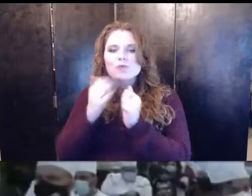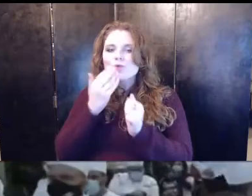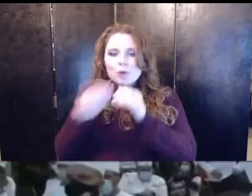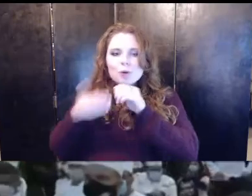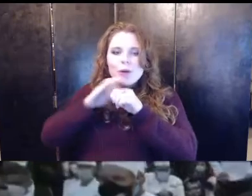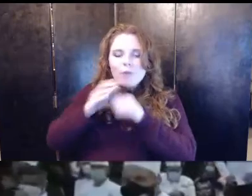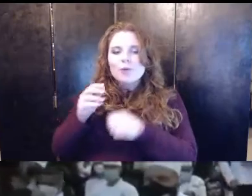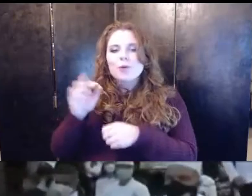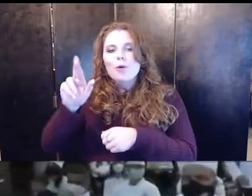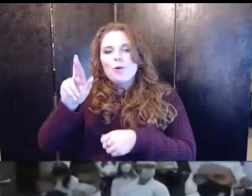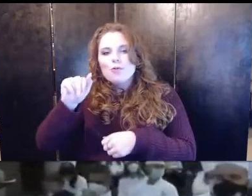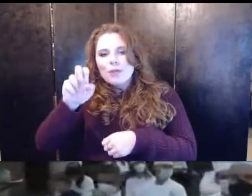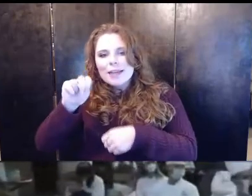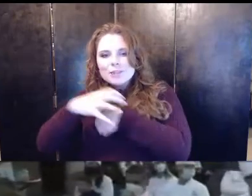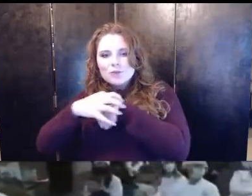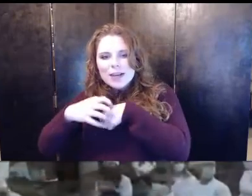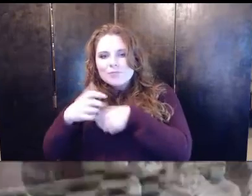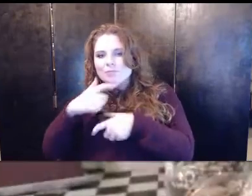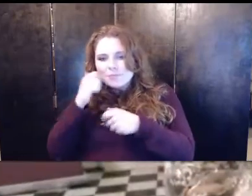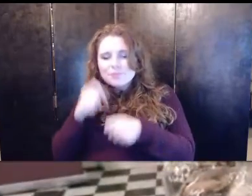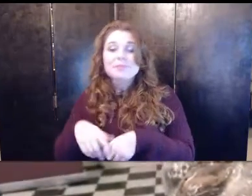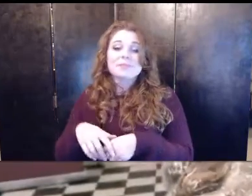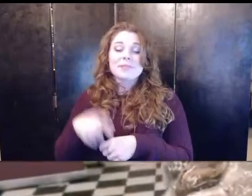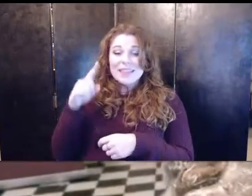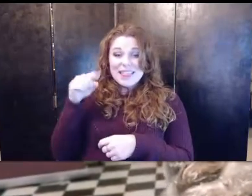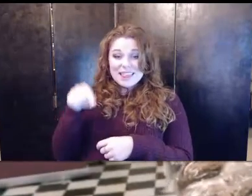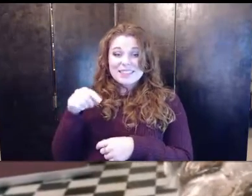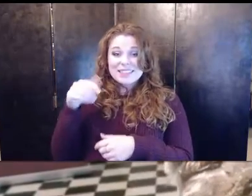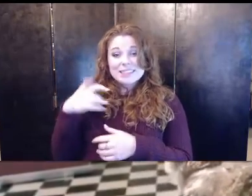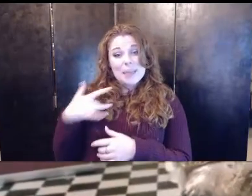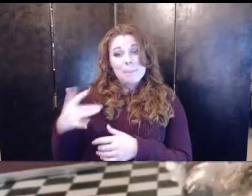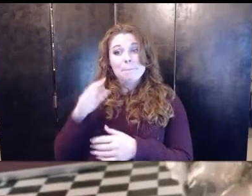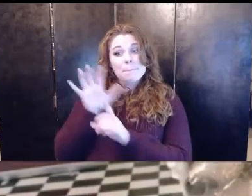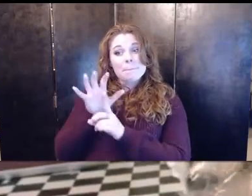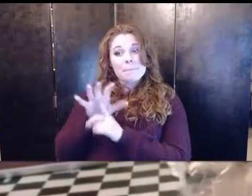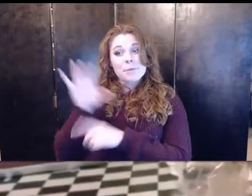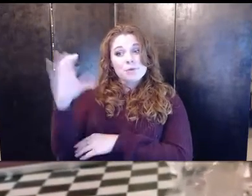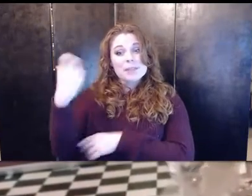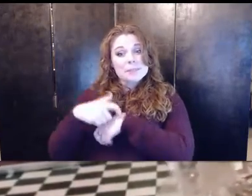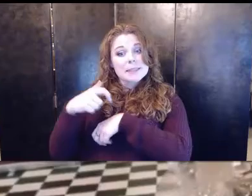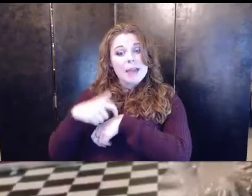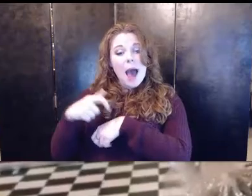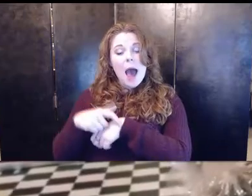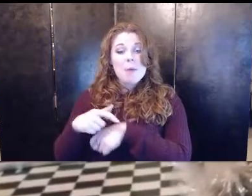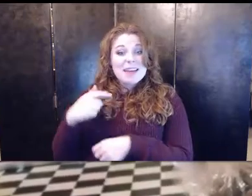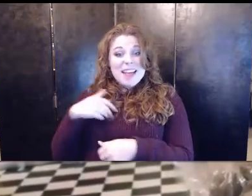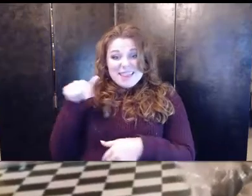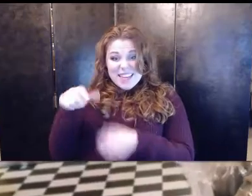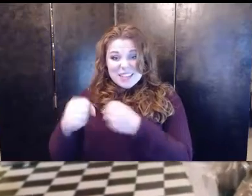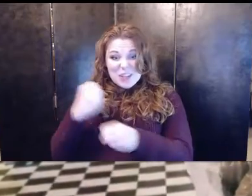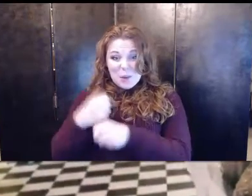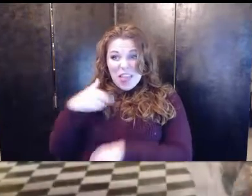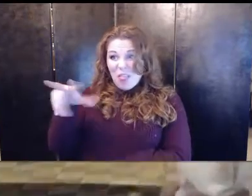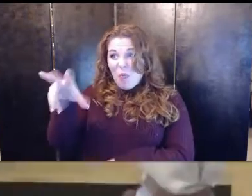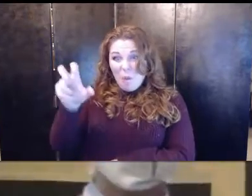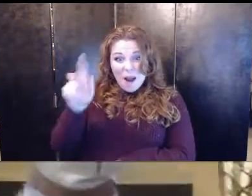best panettone in the World Championship had 300 competitors this year. With the pandemic, the entries all had to be mailed